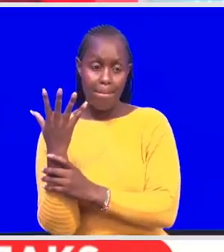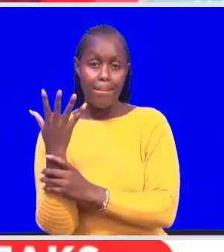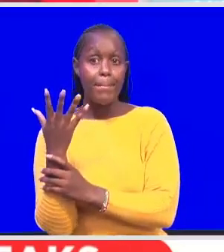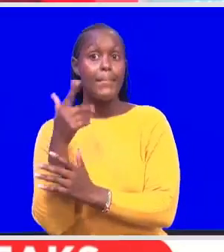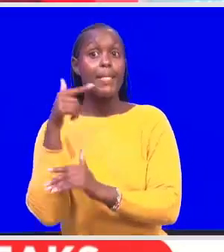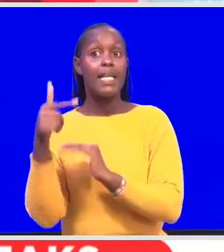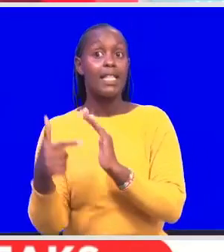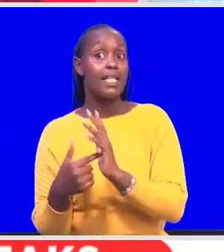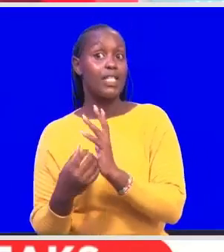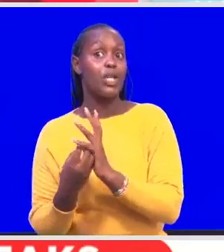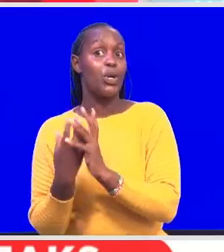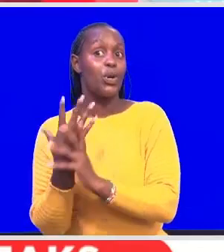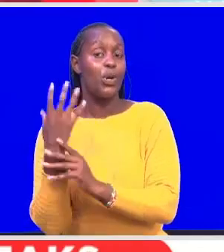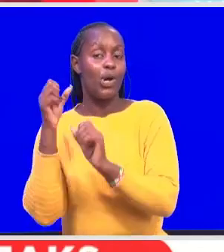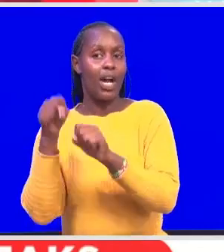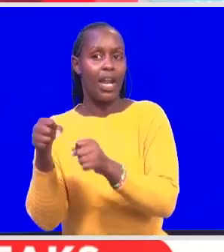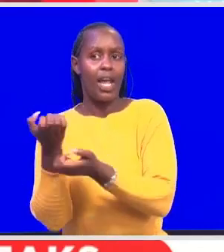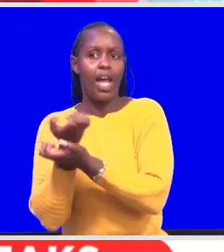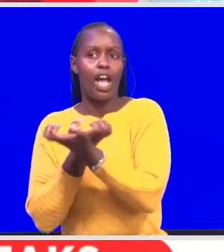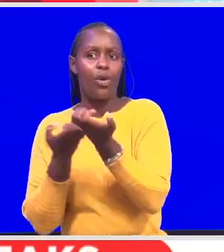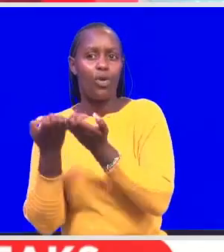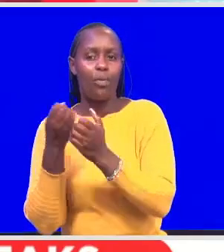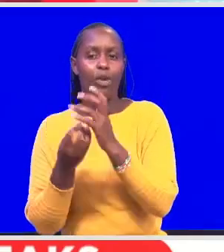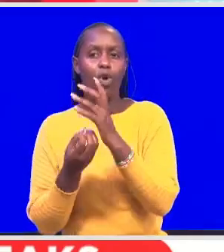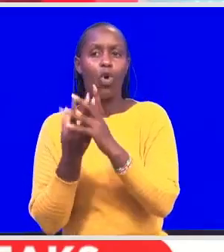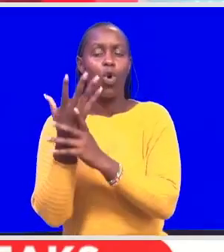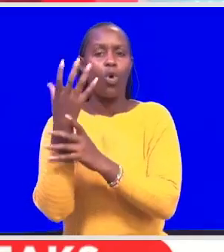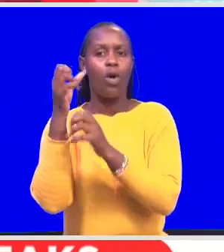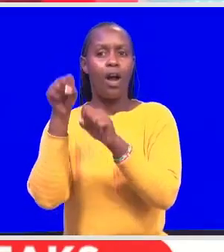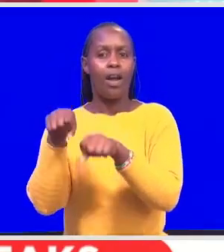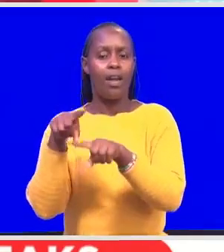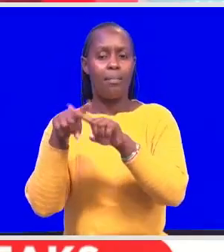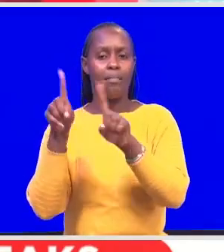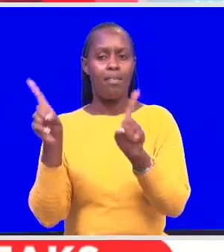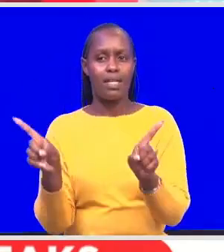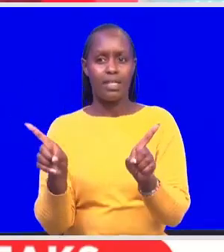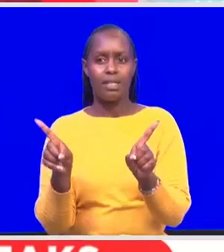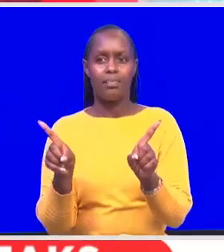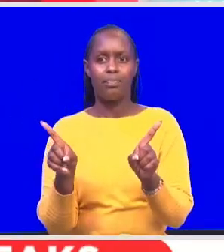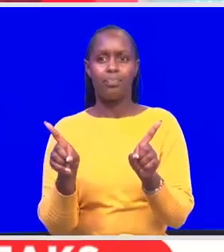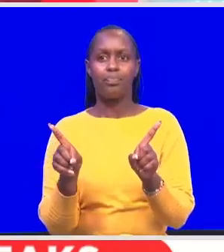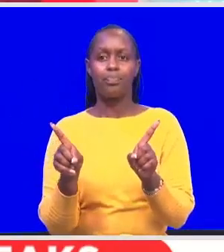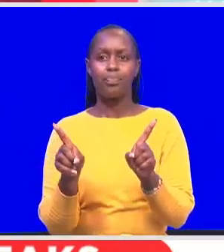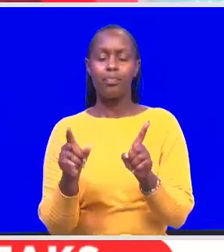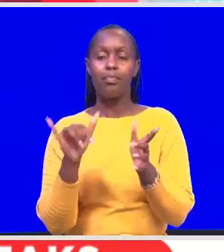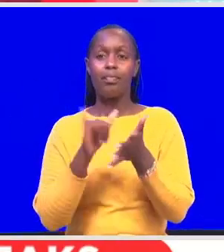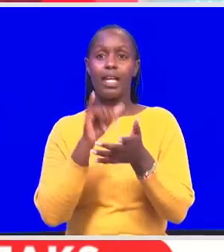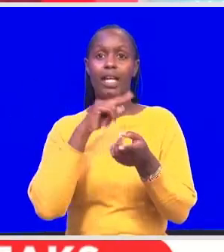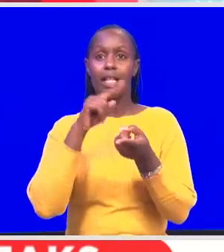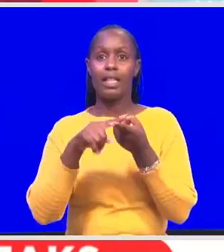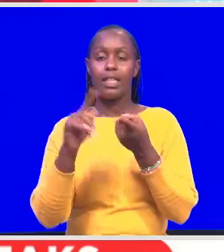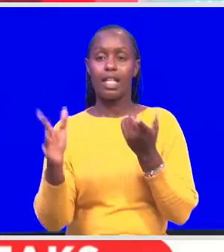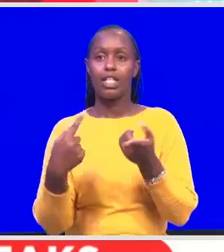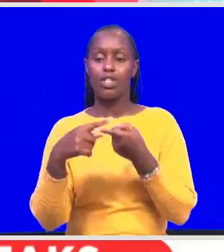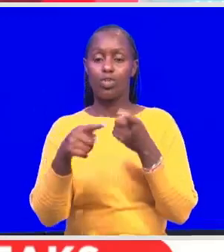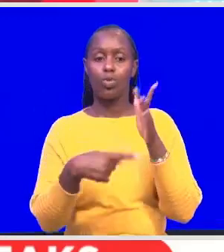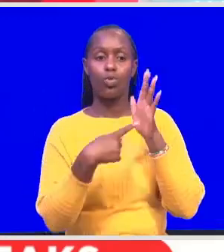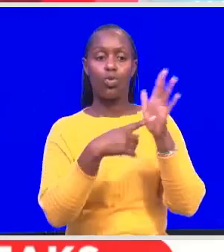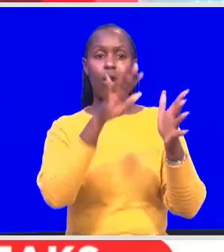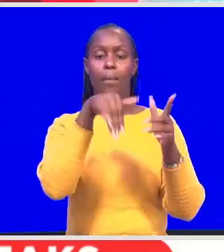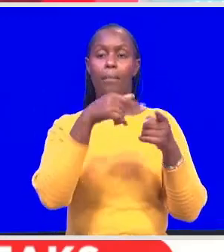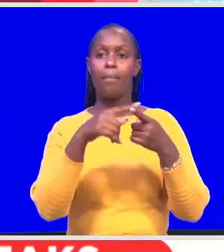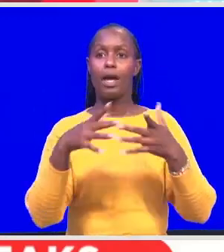may grow, economy may grow, but it gets outpaced by population growth. Right. Or they grow by the